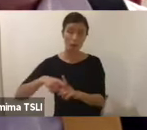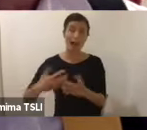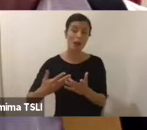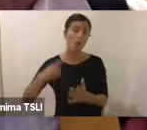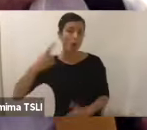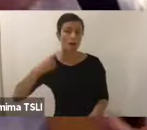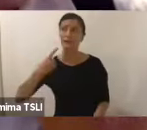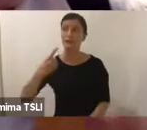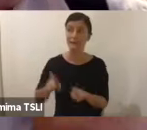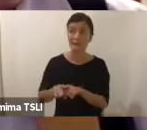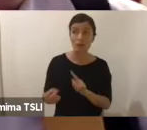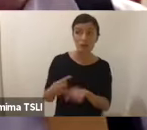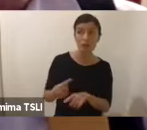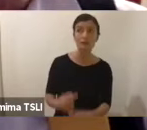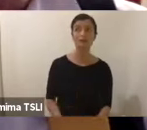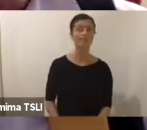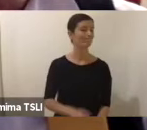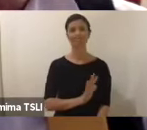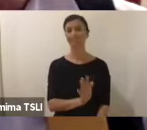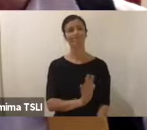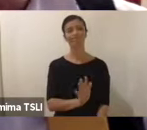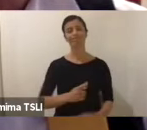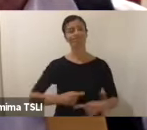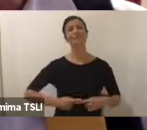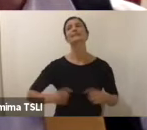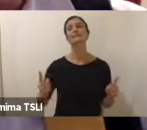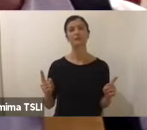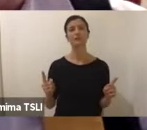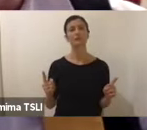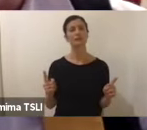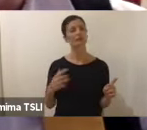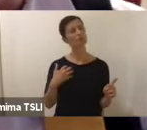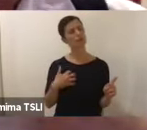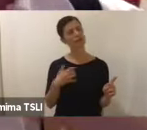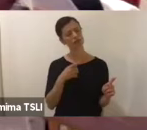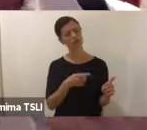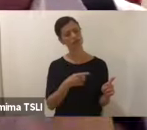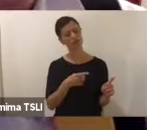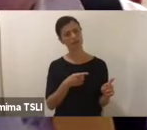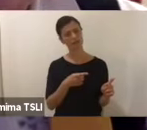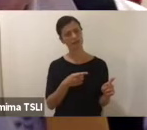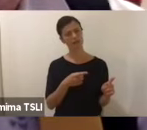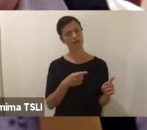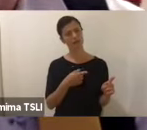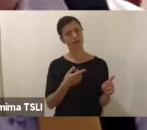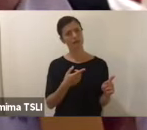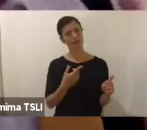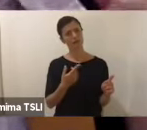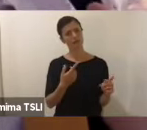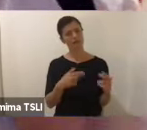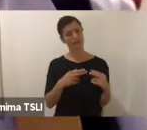so that that was quite an interesting thing to think of that probably i wouldn't actually when faced with danger